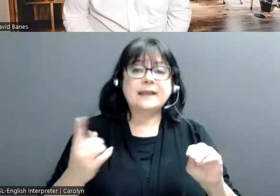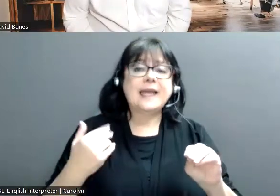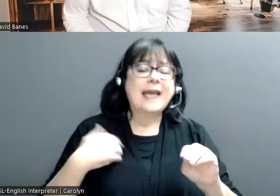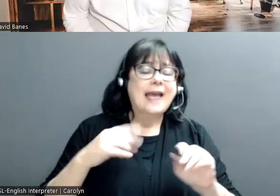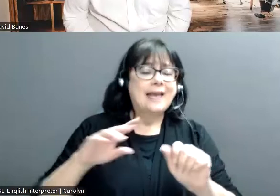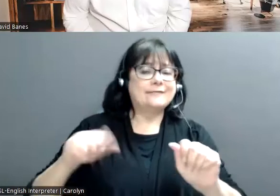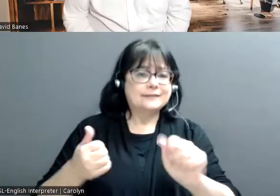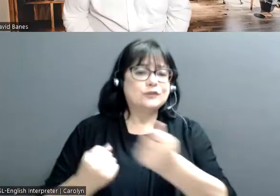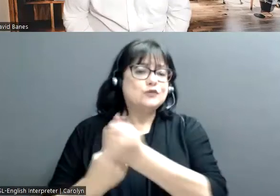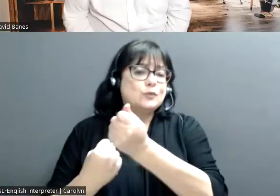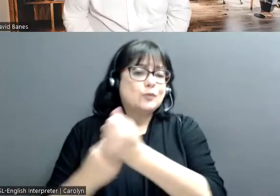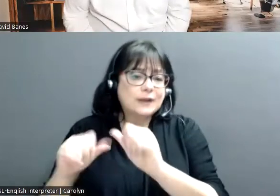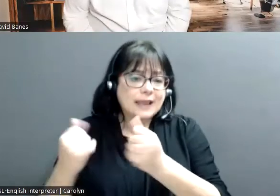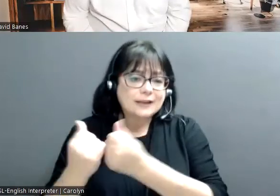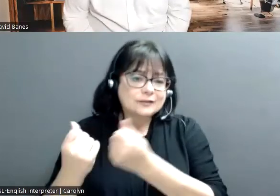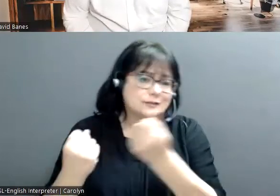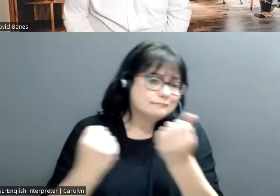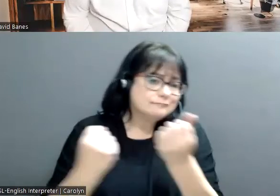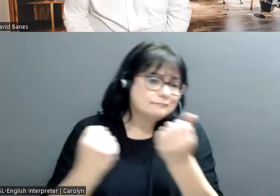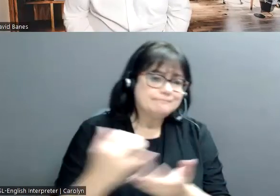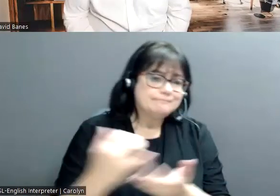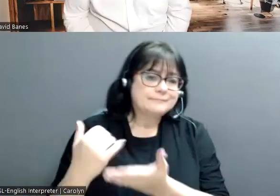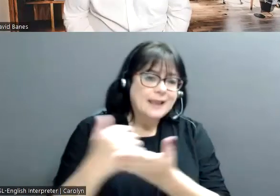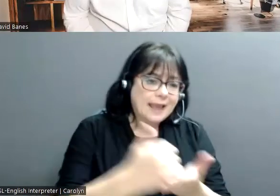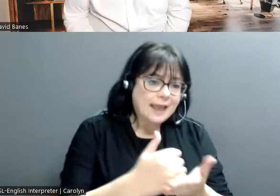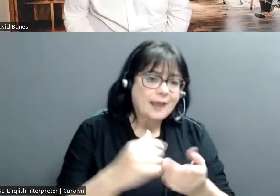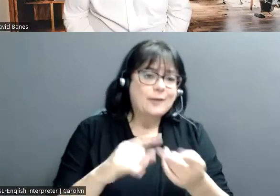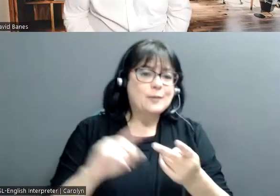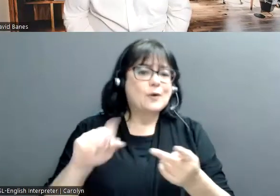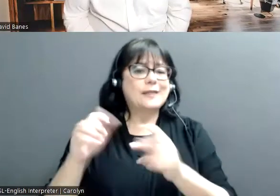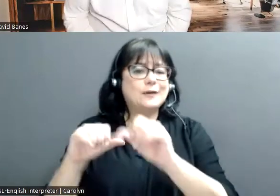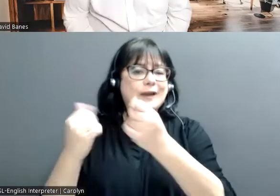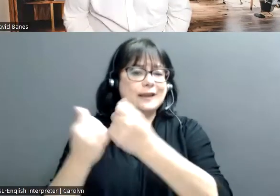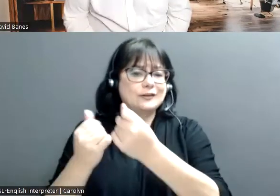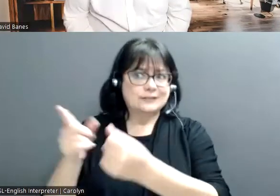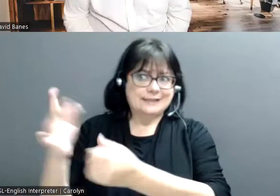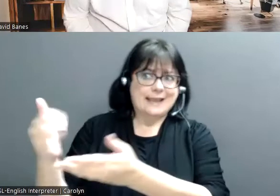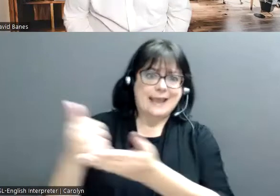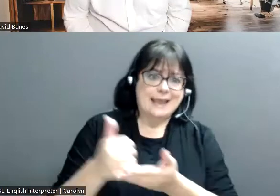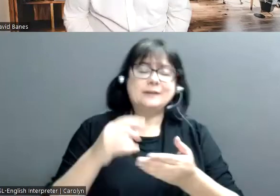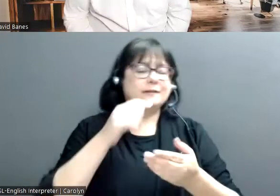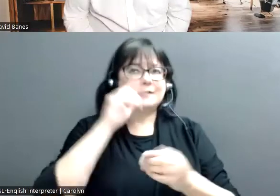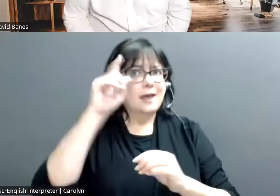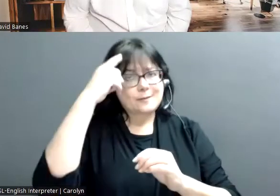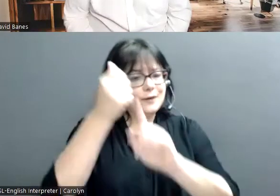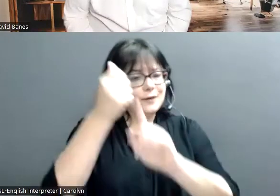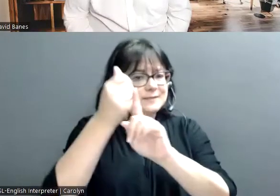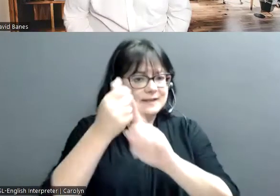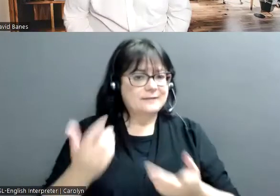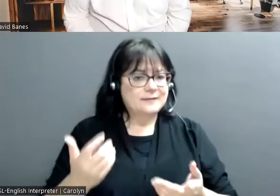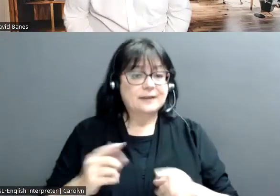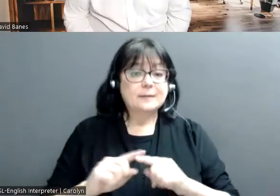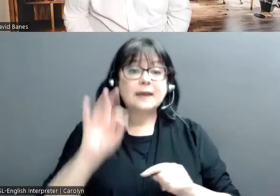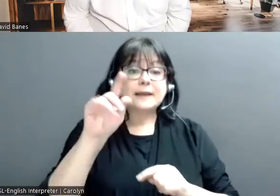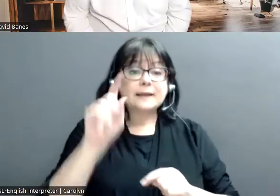or by third parties that your individual employee would be accessing. But in the rare event that you do have to tap into funds, the